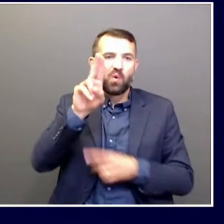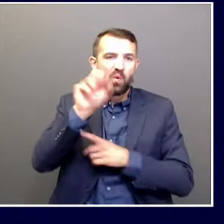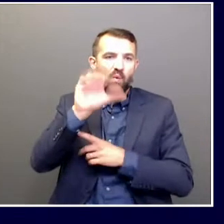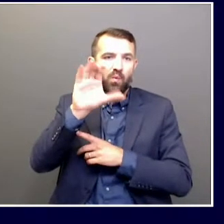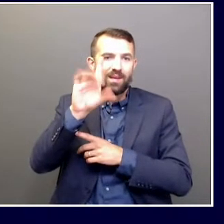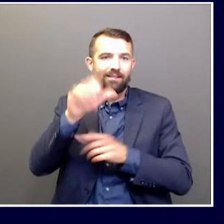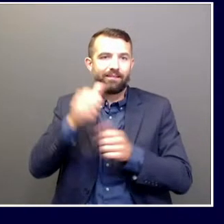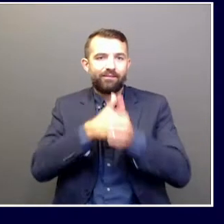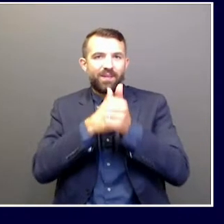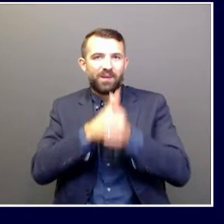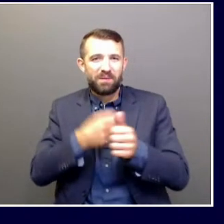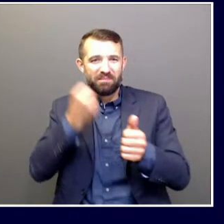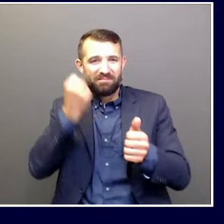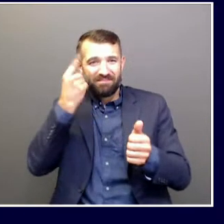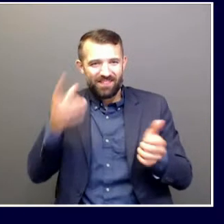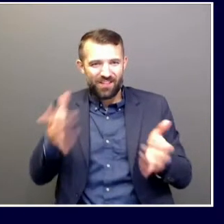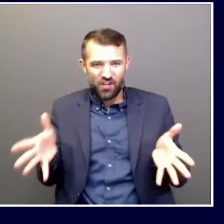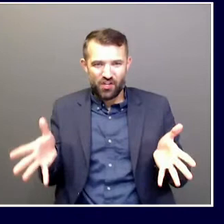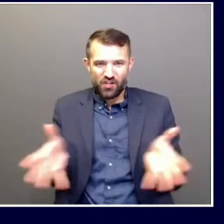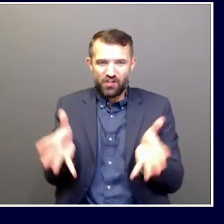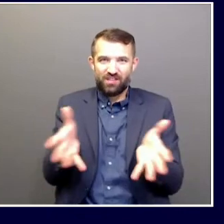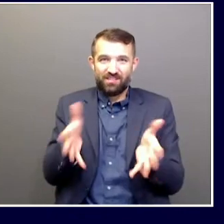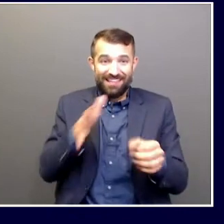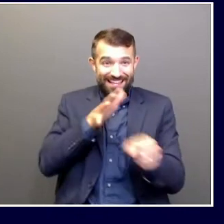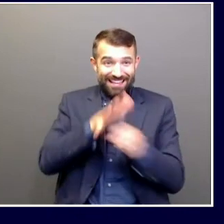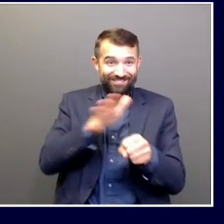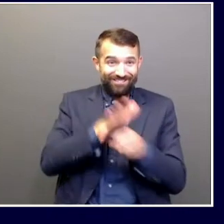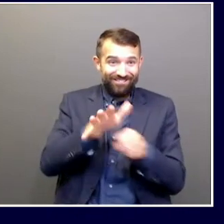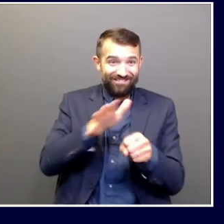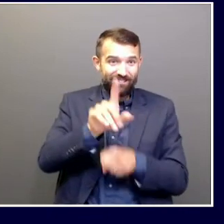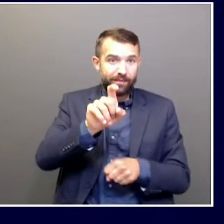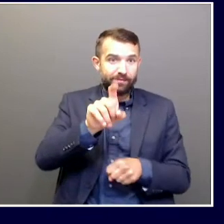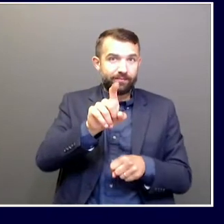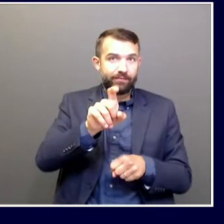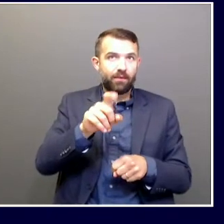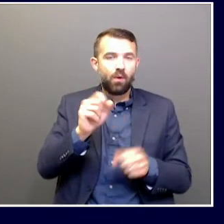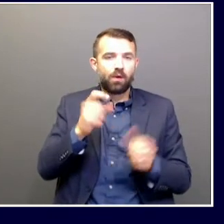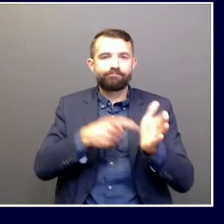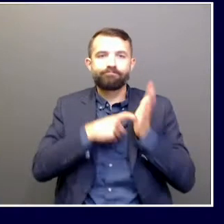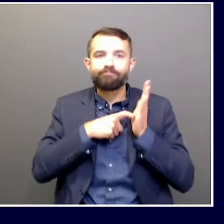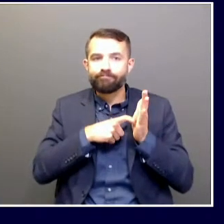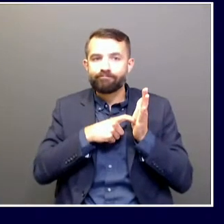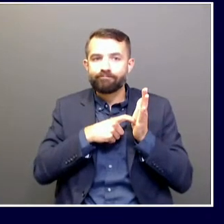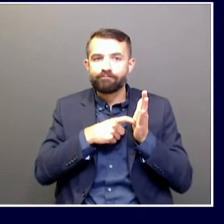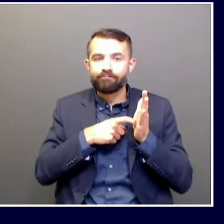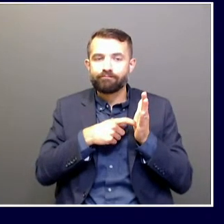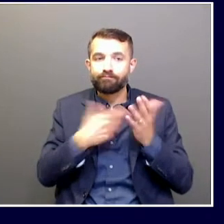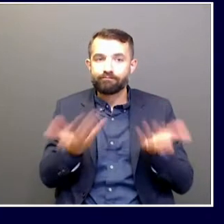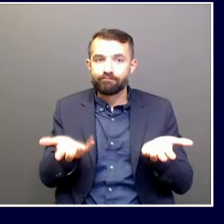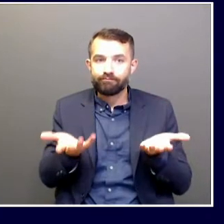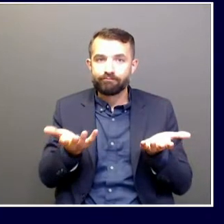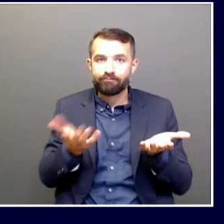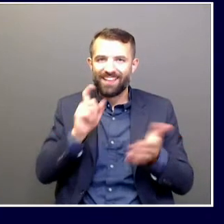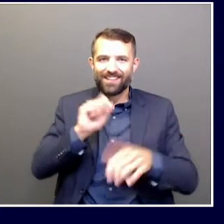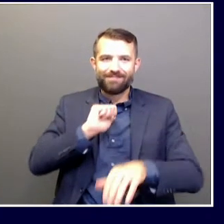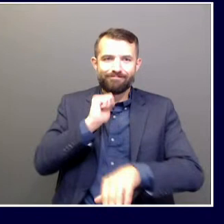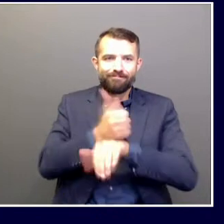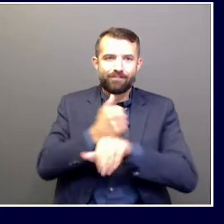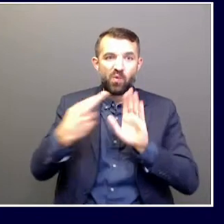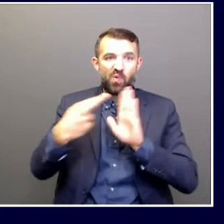mind weighing in, is the guidance from the CDC enough, or do you think there should be more regulation for childcare centers in particular?